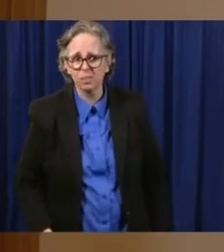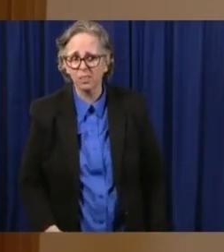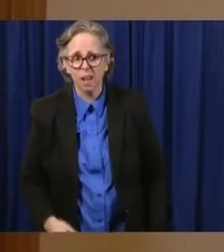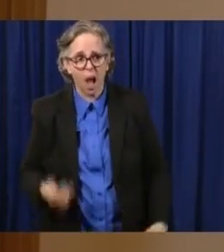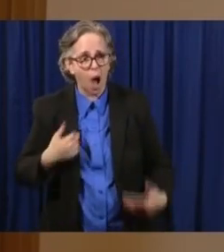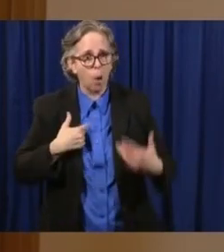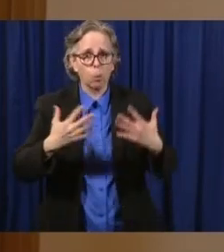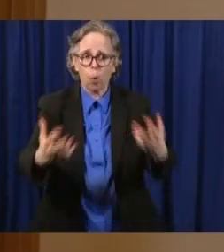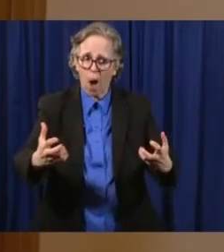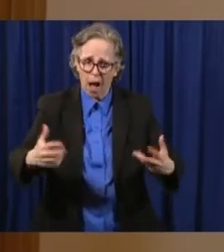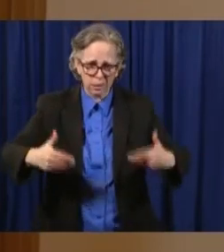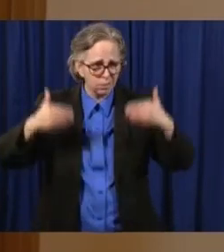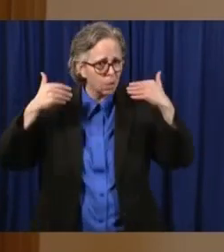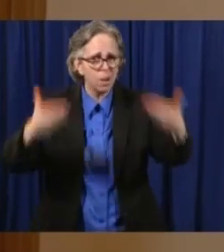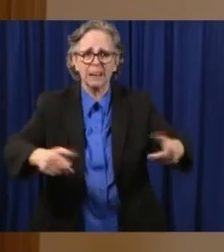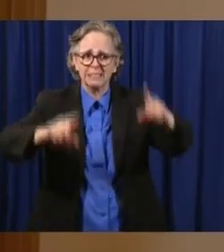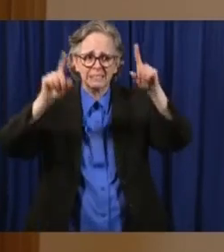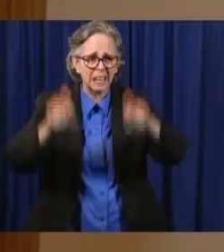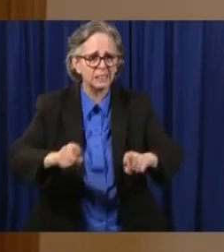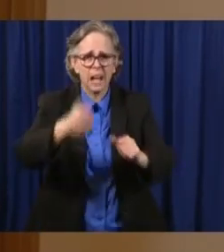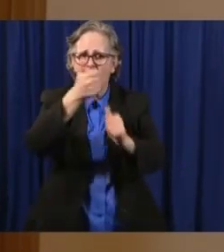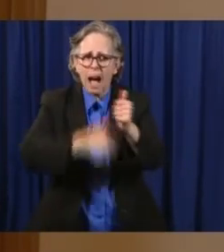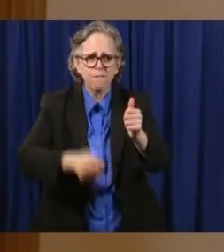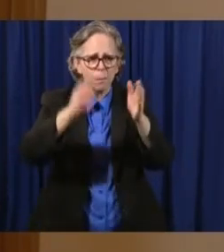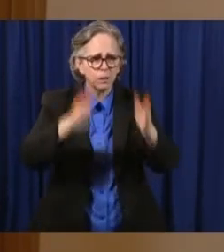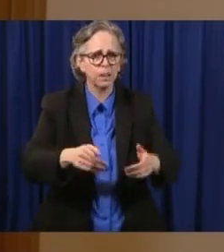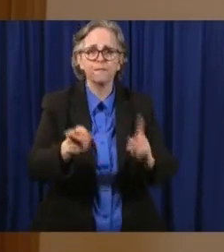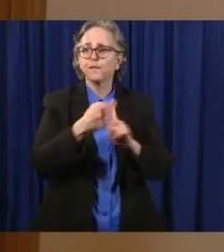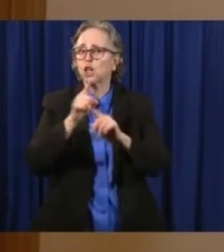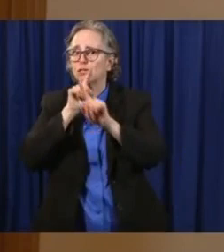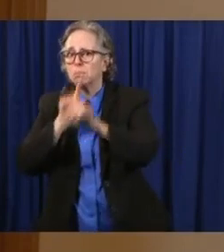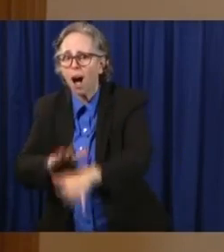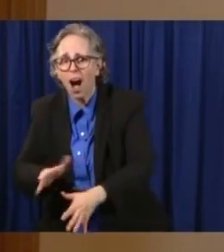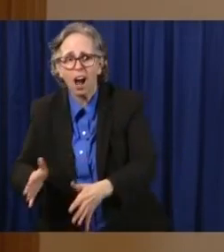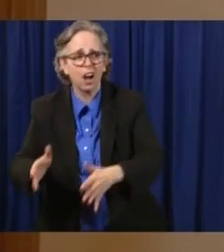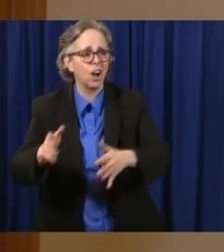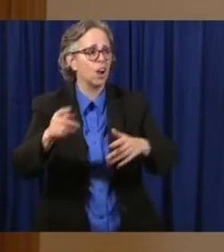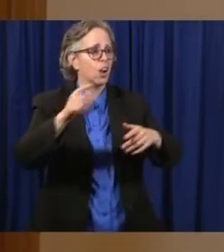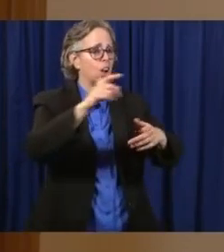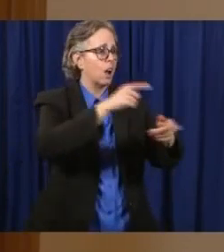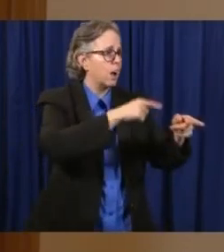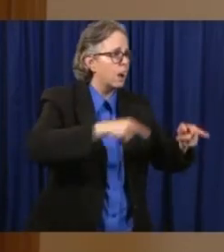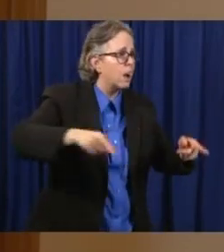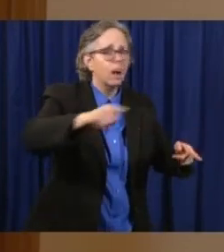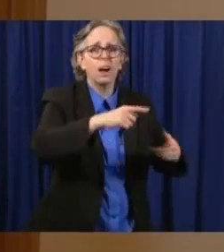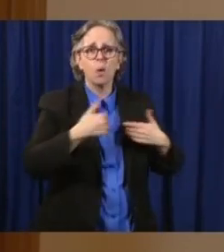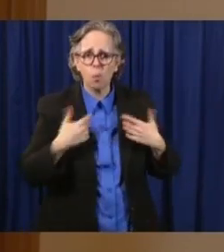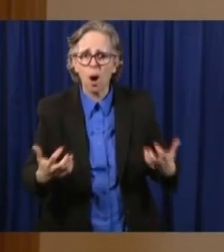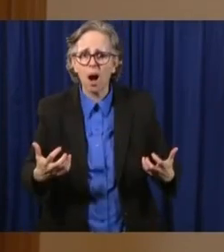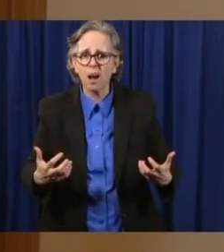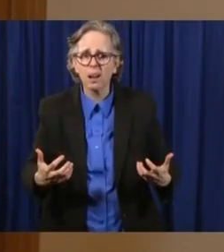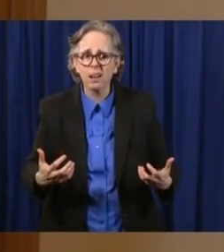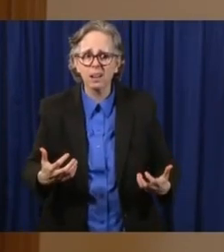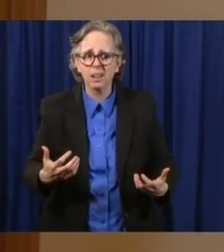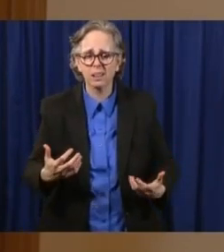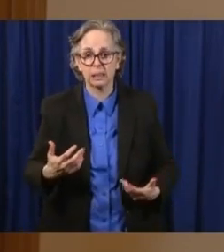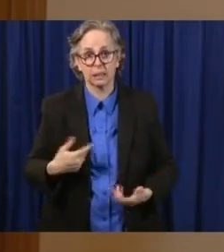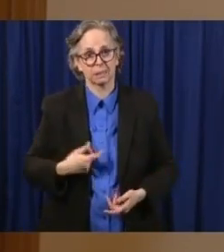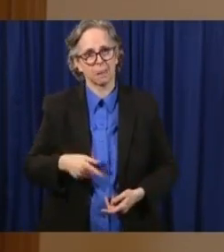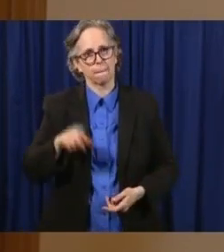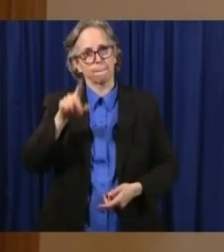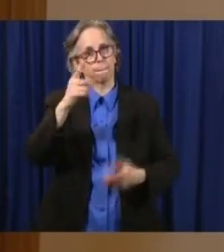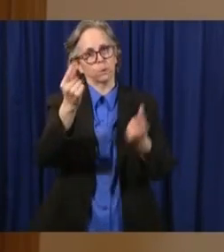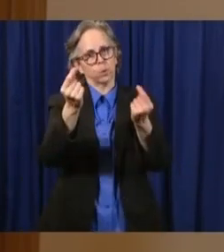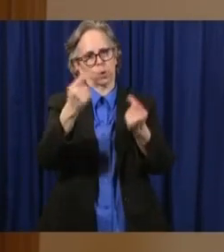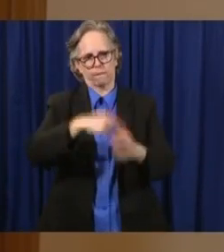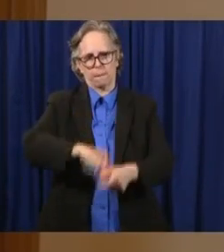test first responders. So it really is really judicious use of the tests that exist to